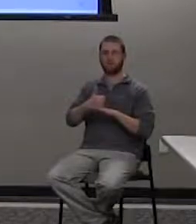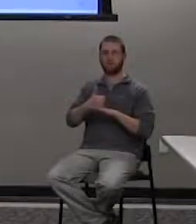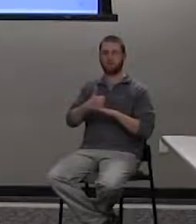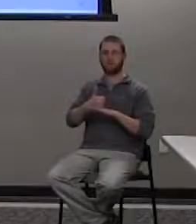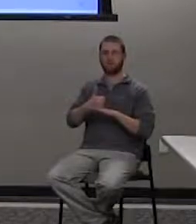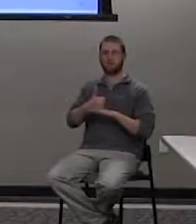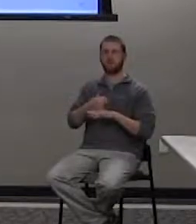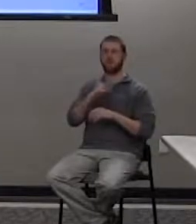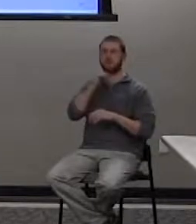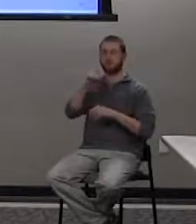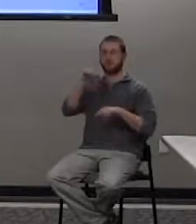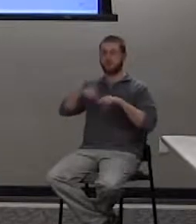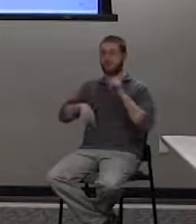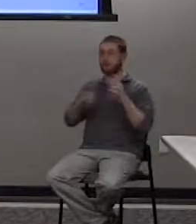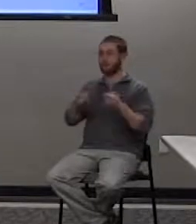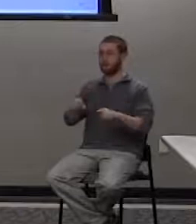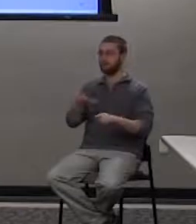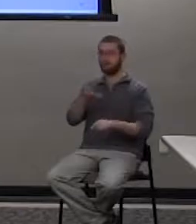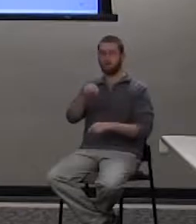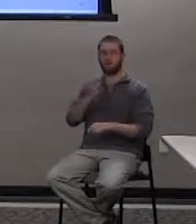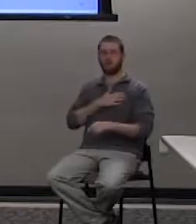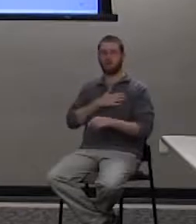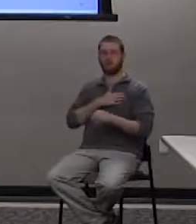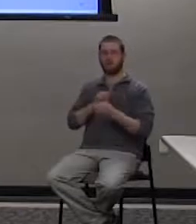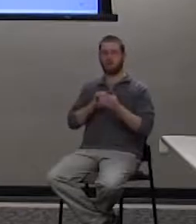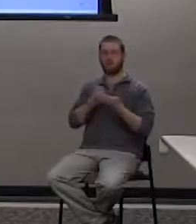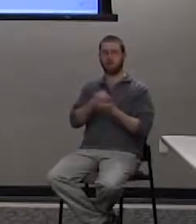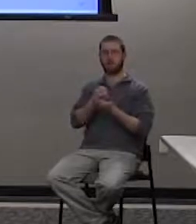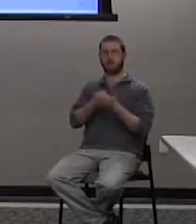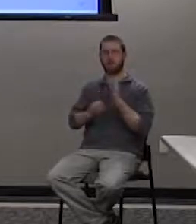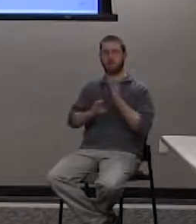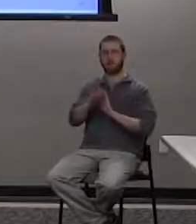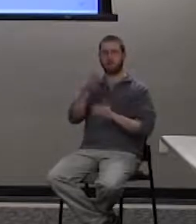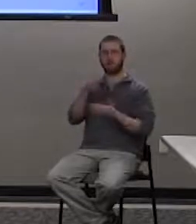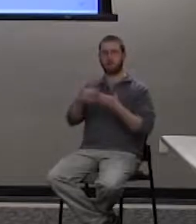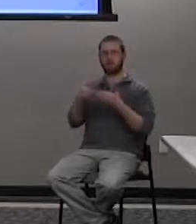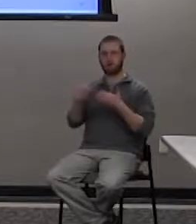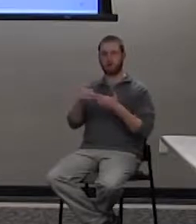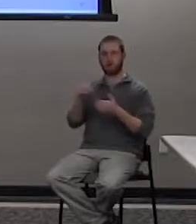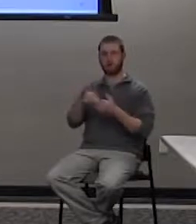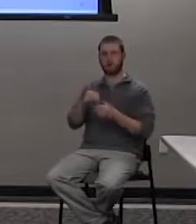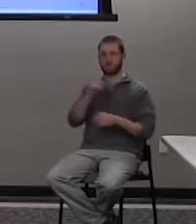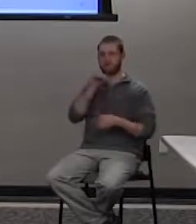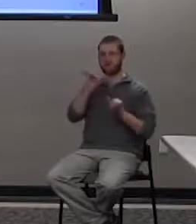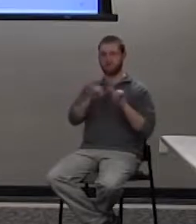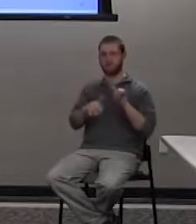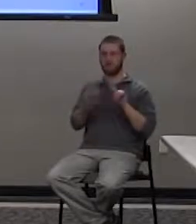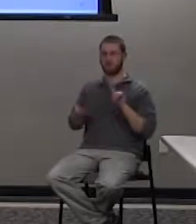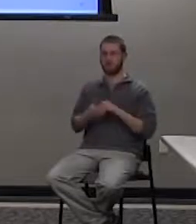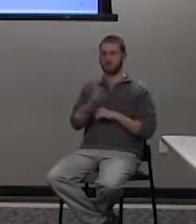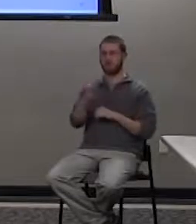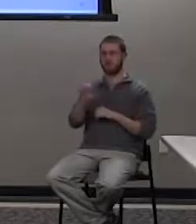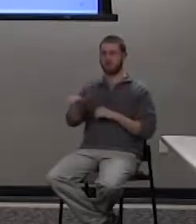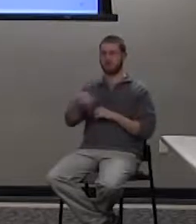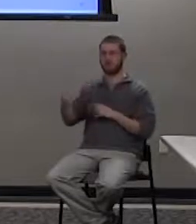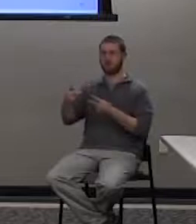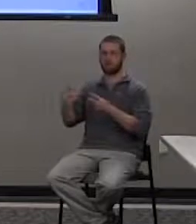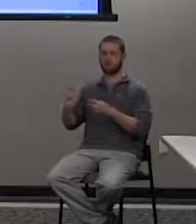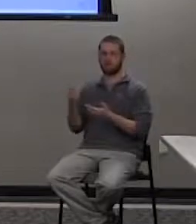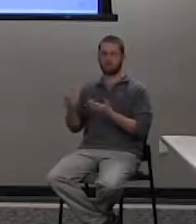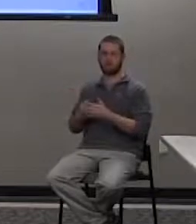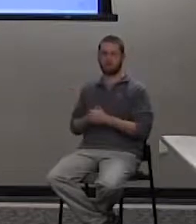happen. I'm just saying that for my economic development dollar, I'm going to spend it elsewhere than on that market